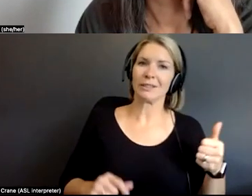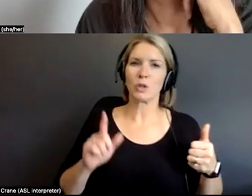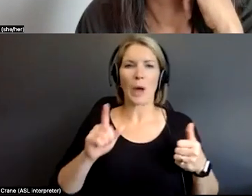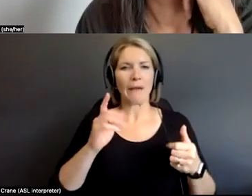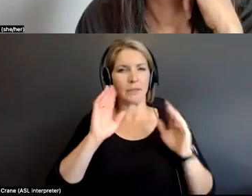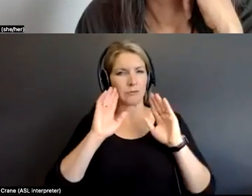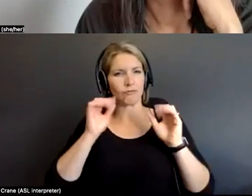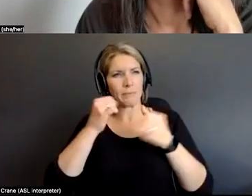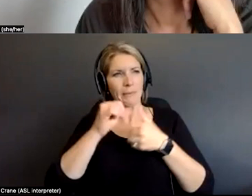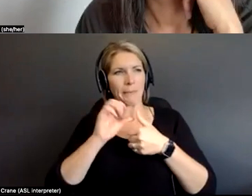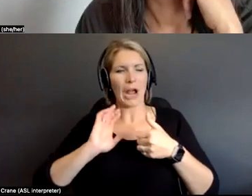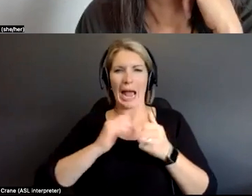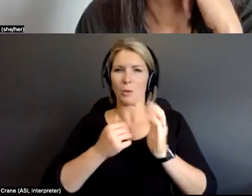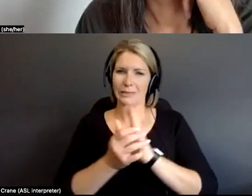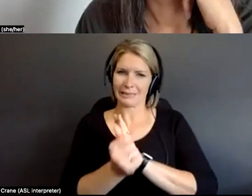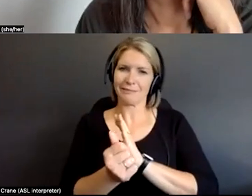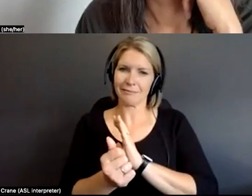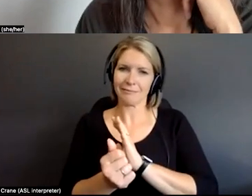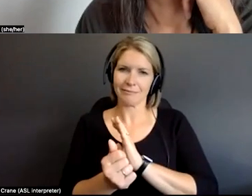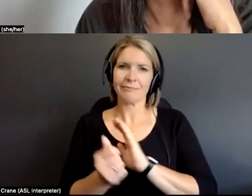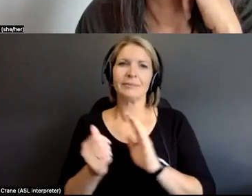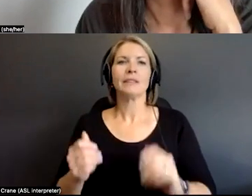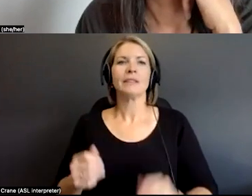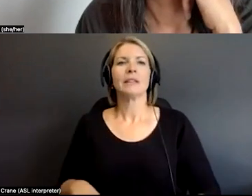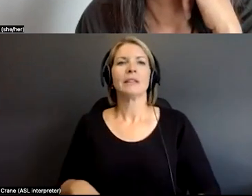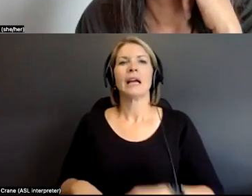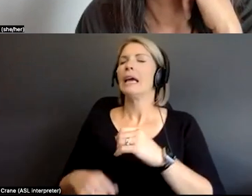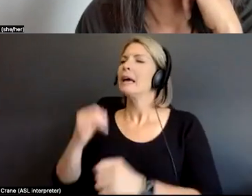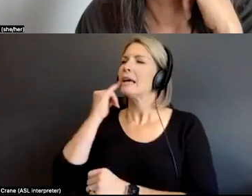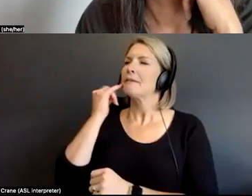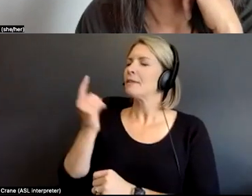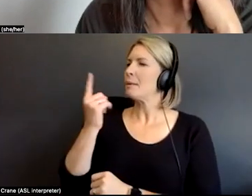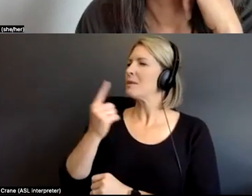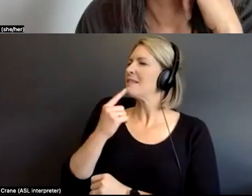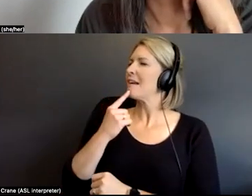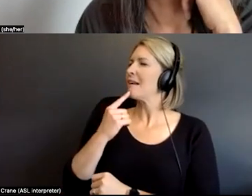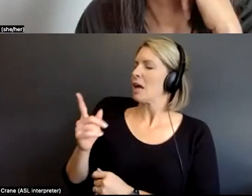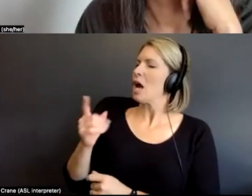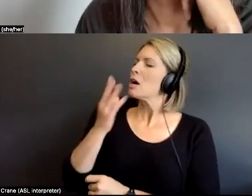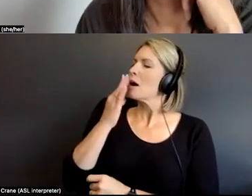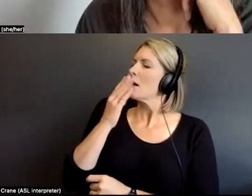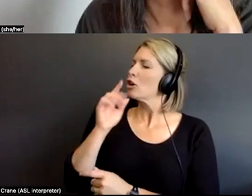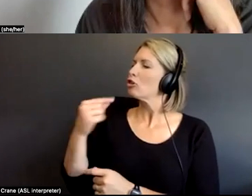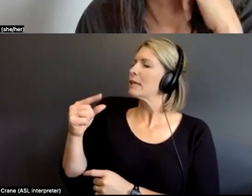imagine if you heard from one of your clients that the author had come back and said change something to green, you would say no. But